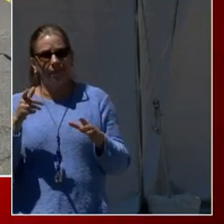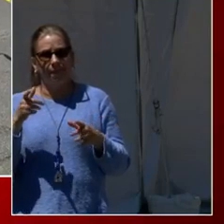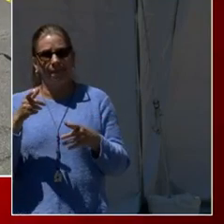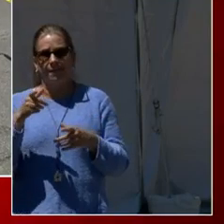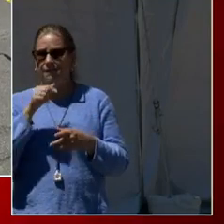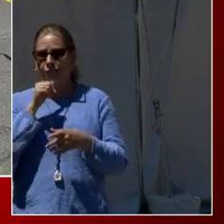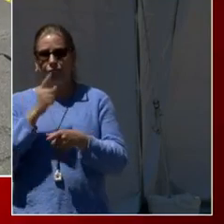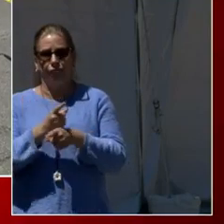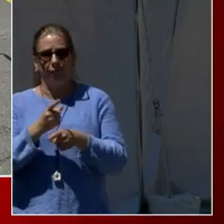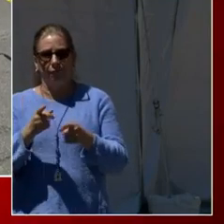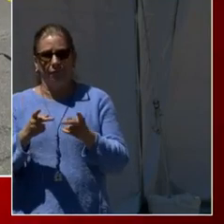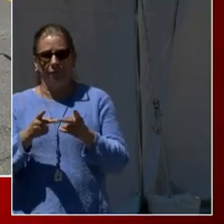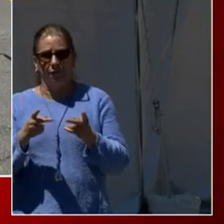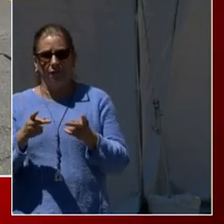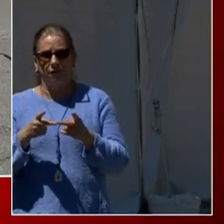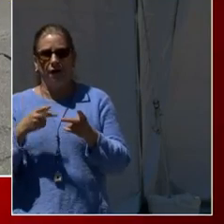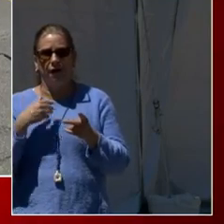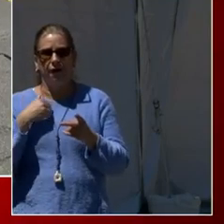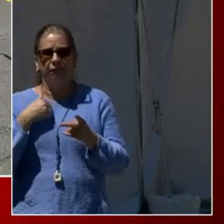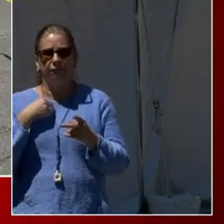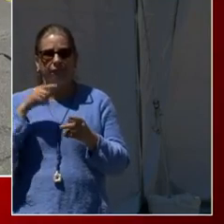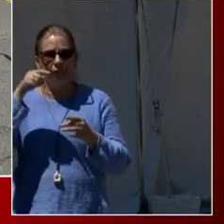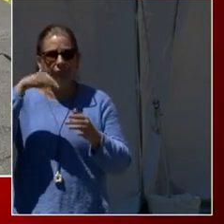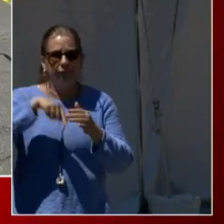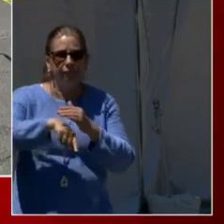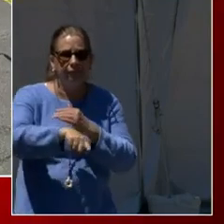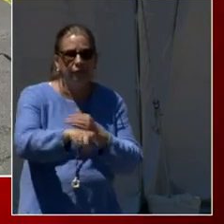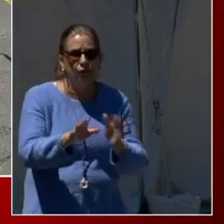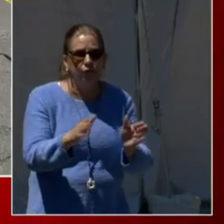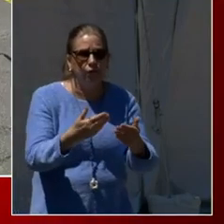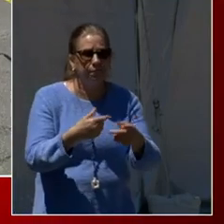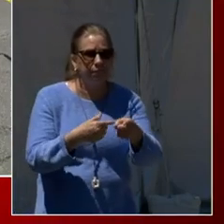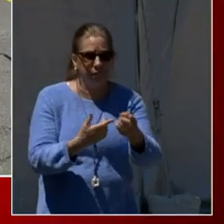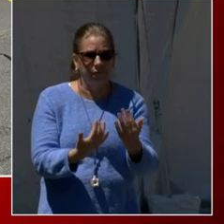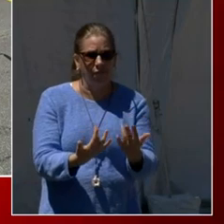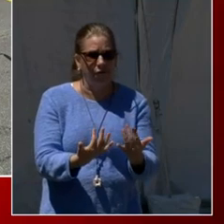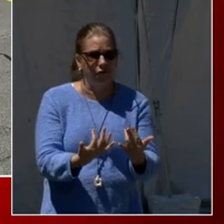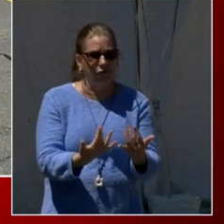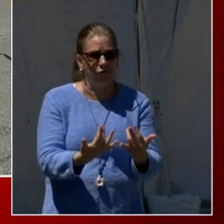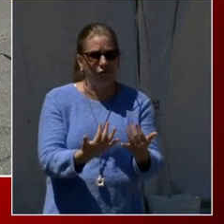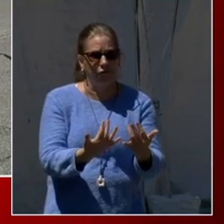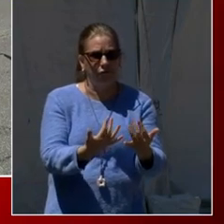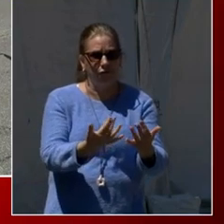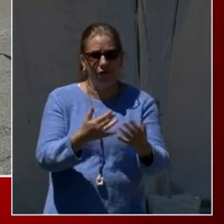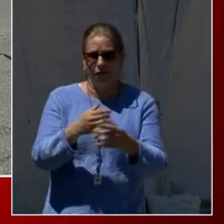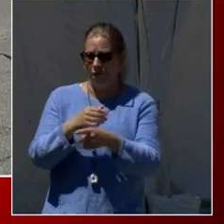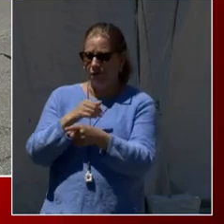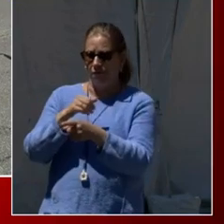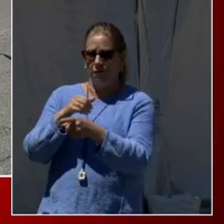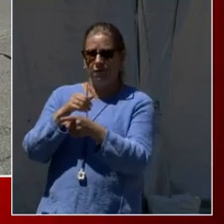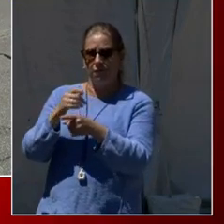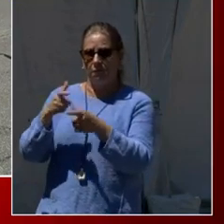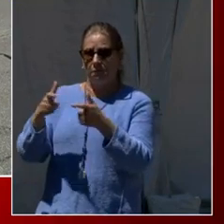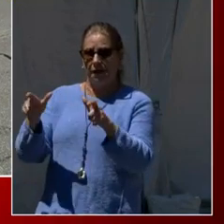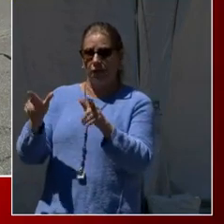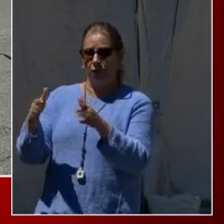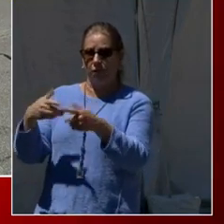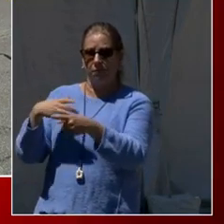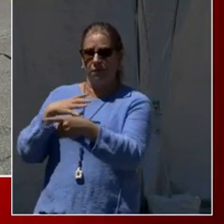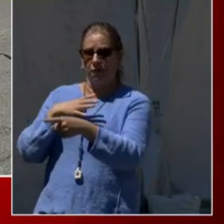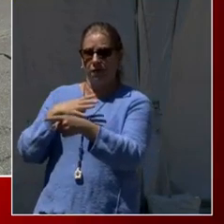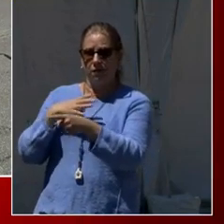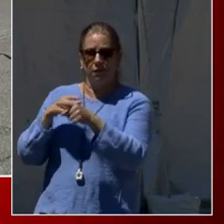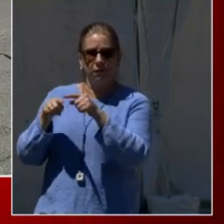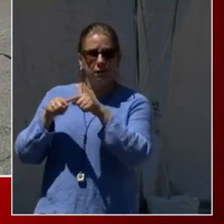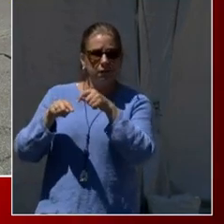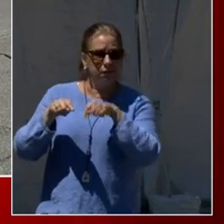walk down into that was set. And it appeared to me, looking at the furnishings, that it was a nursery or a room